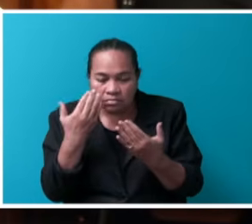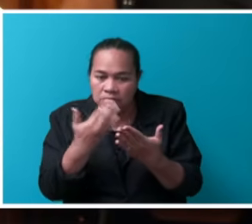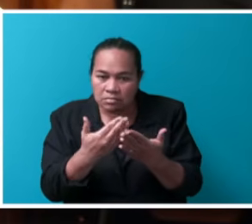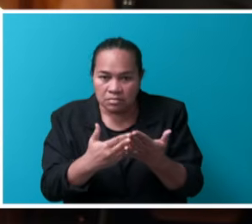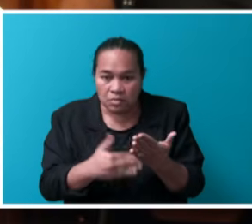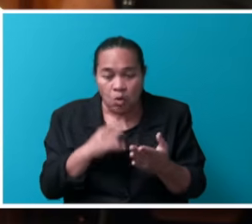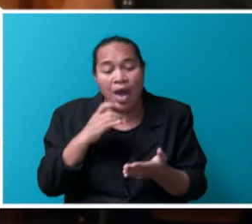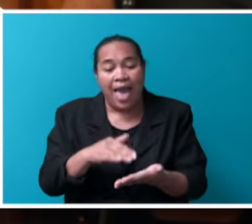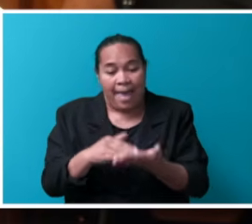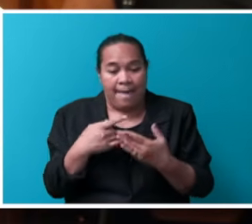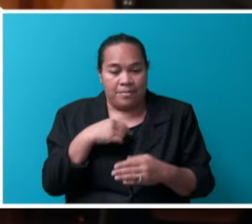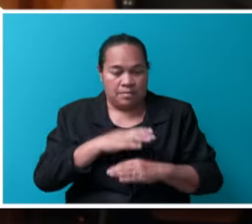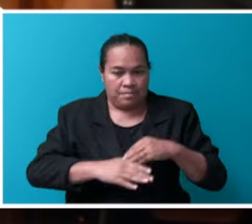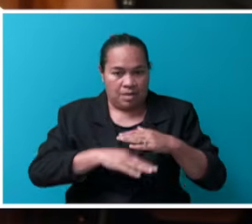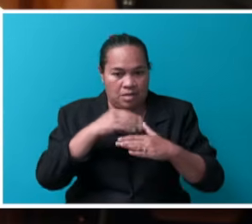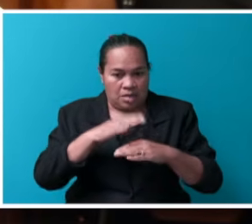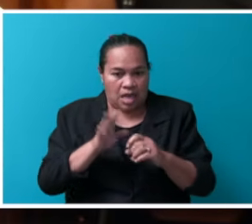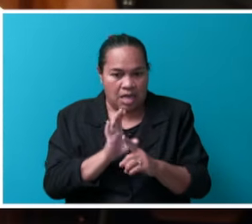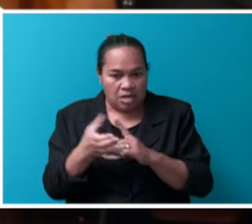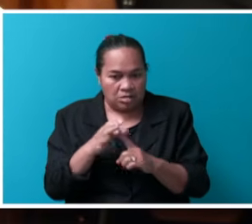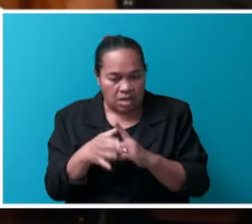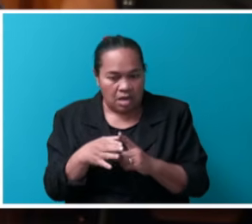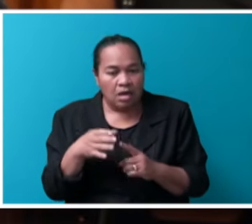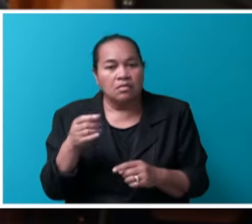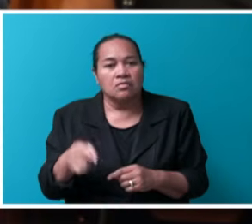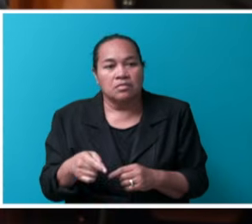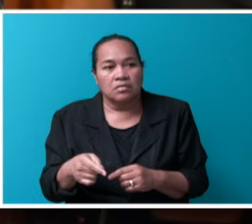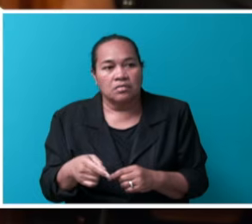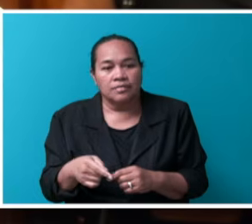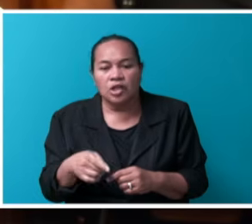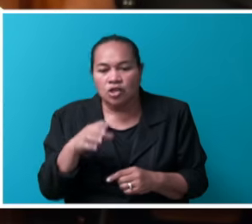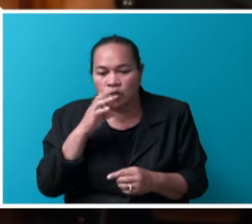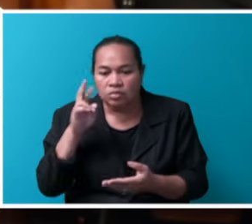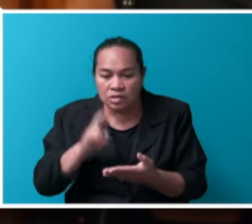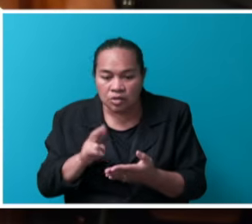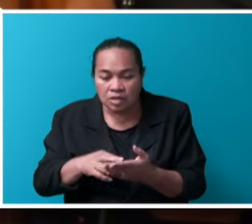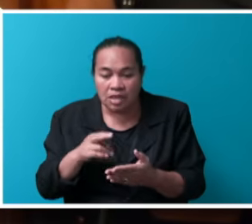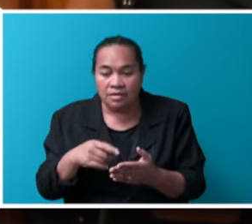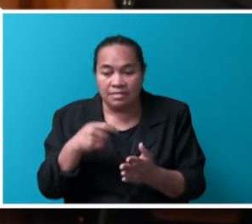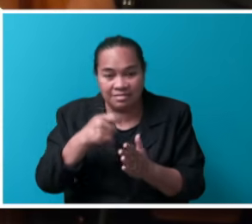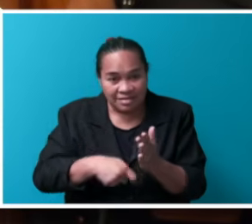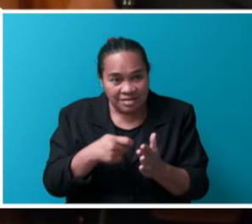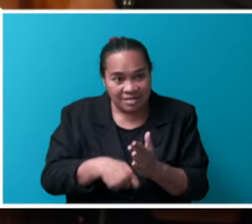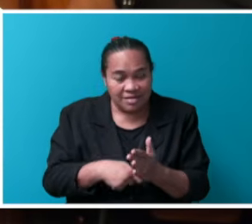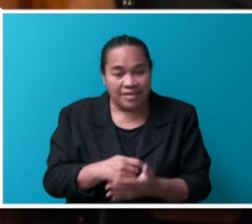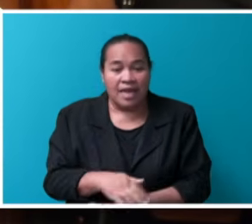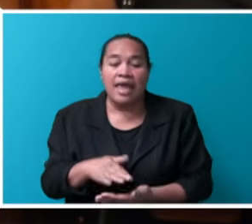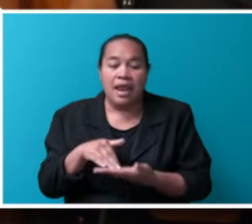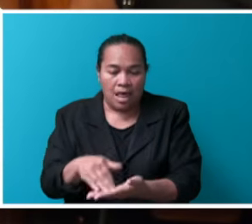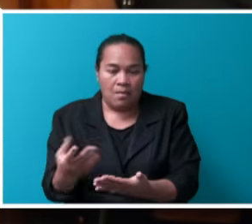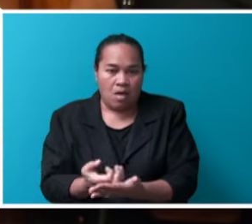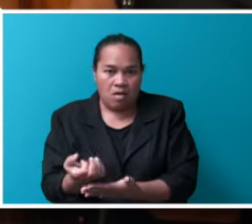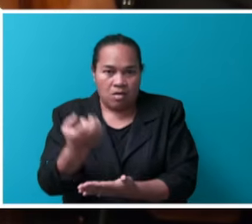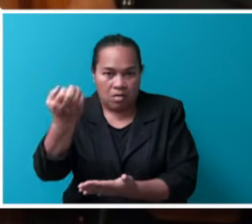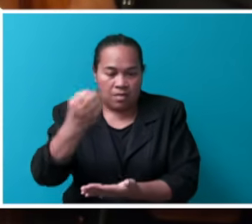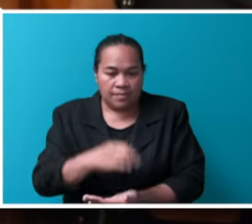help build a culture of financial transparency, reduce tax evasion, and enhance the integrity of our economy. For